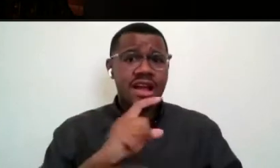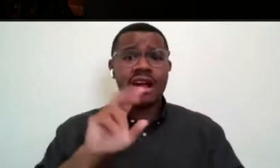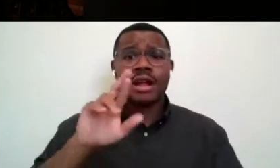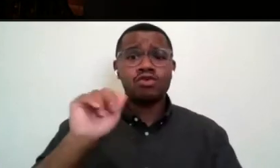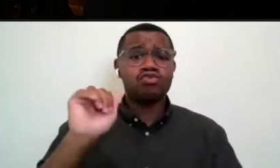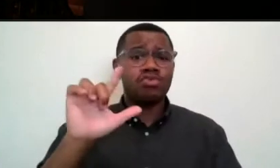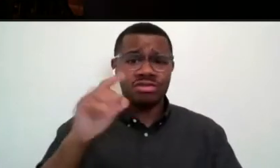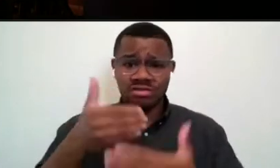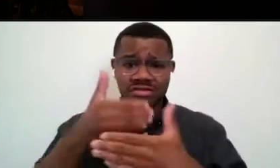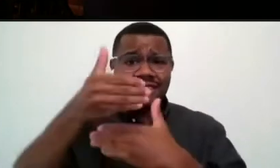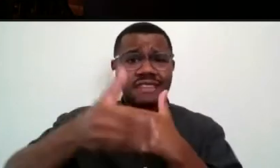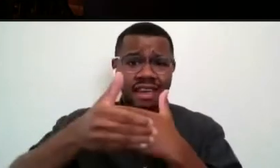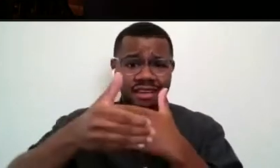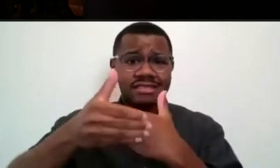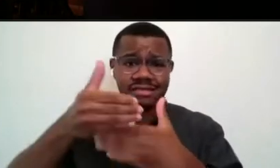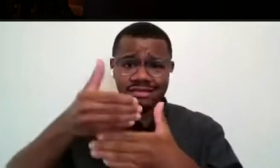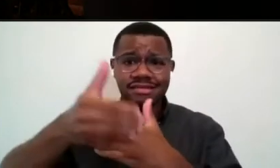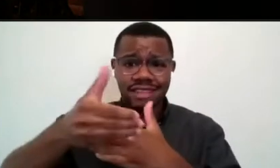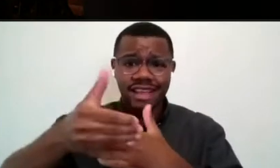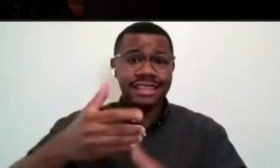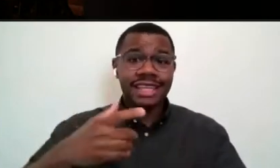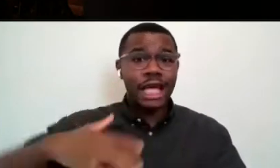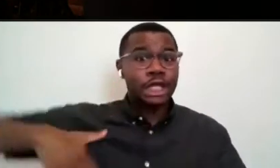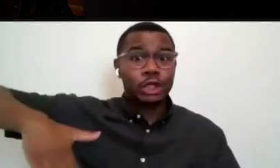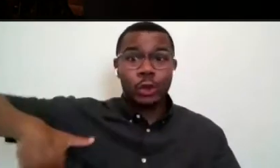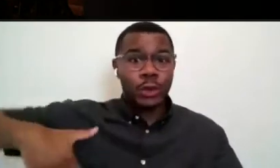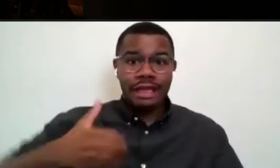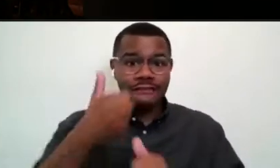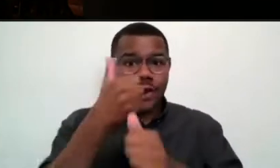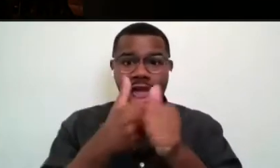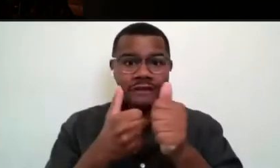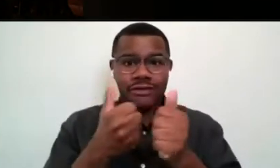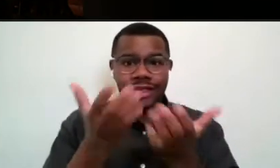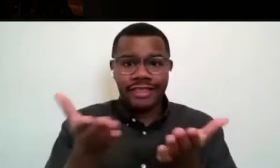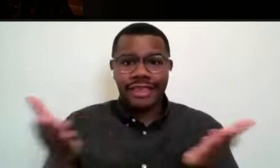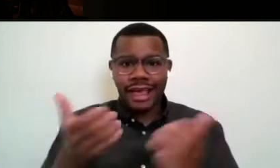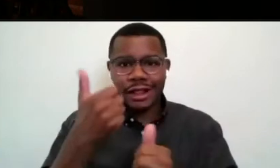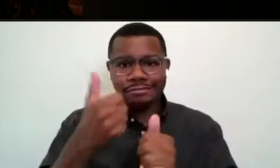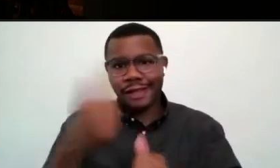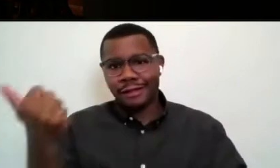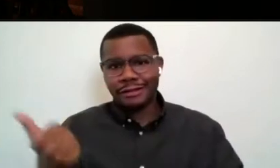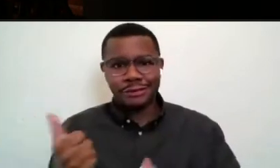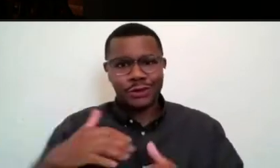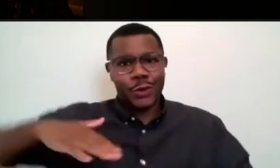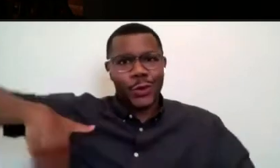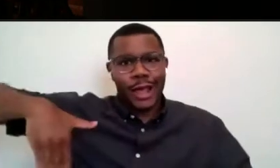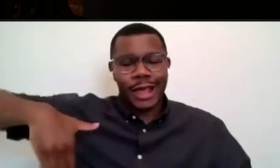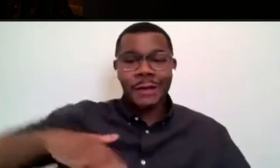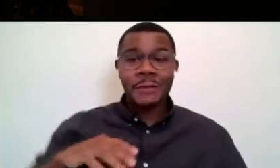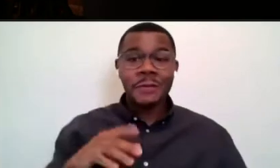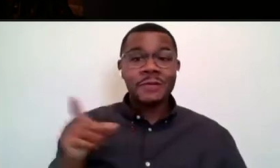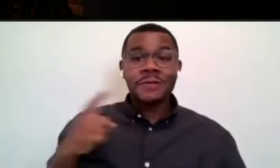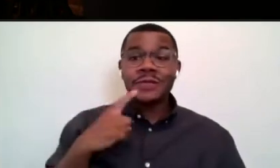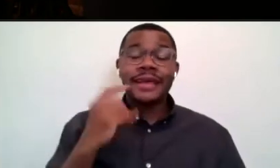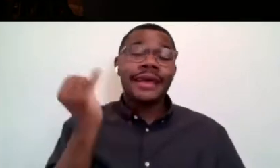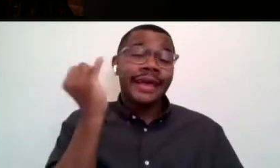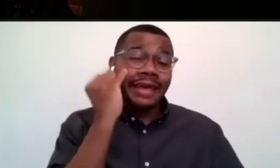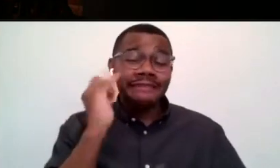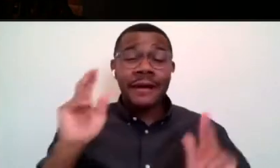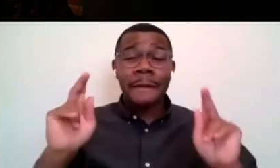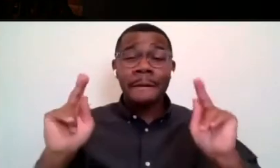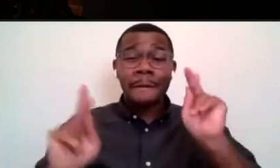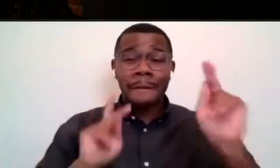everything else, you know. It's a little late. I think the idea is like a little late. If people can get some